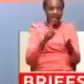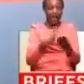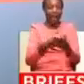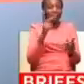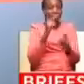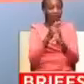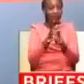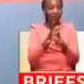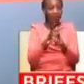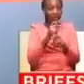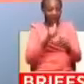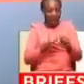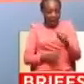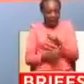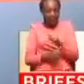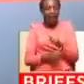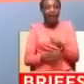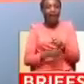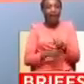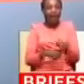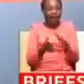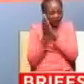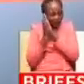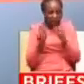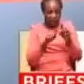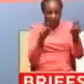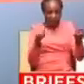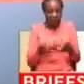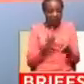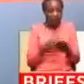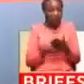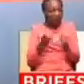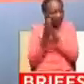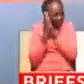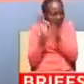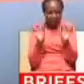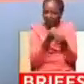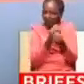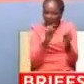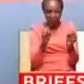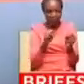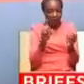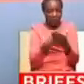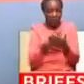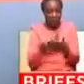under the bed. Of course, I couldn't sleep for a few hours. I kept on waking up to look under the bed, like,